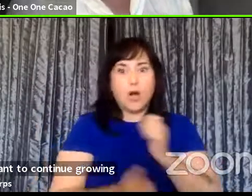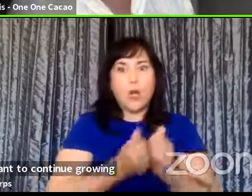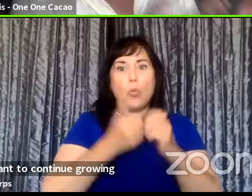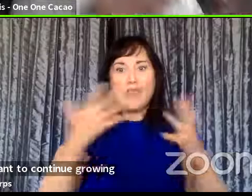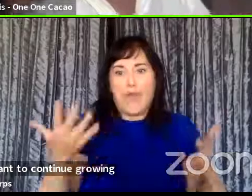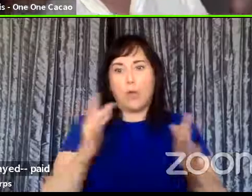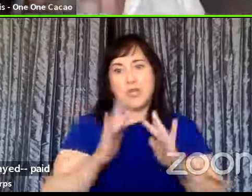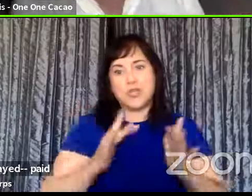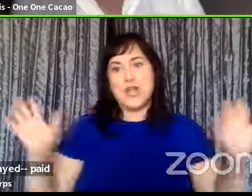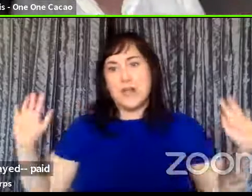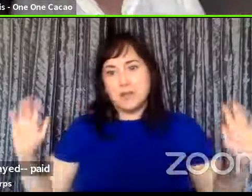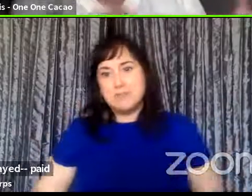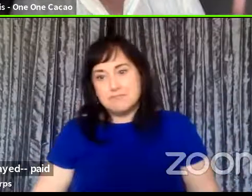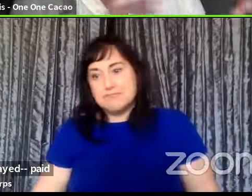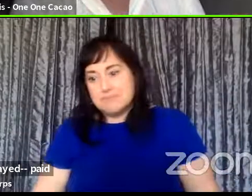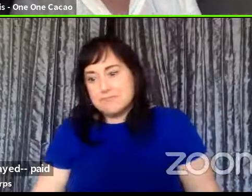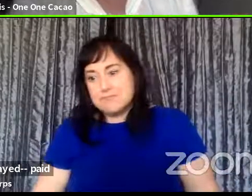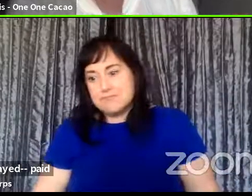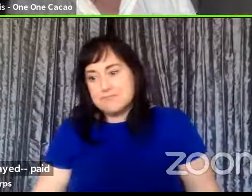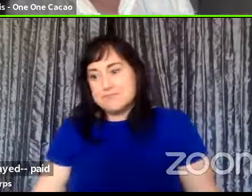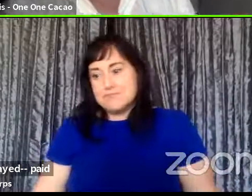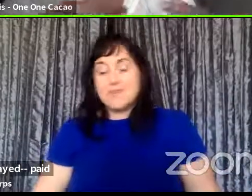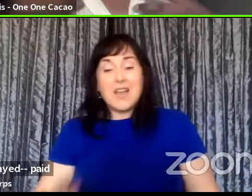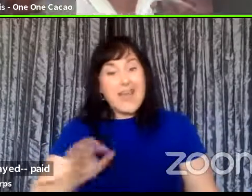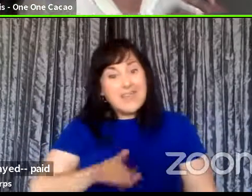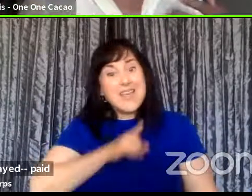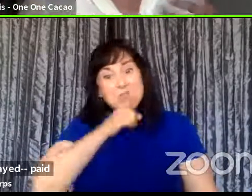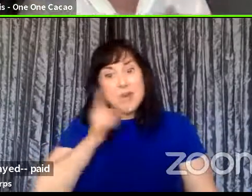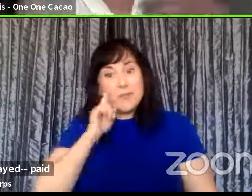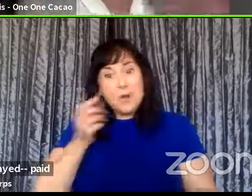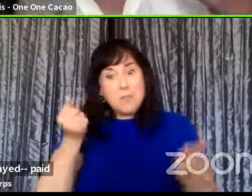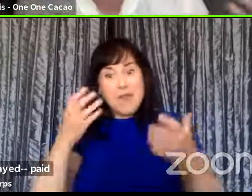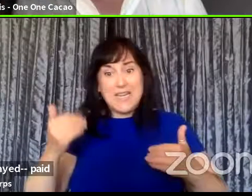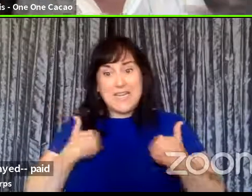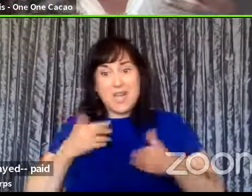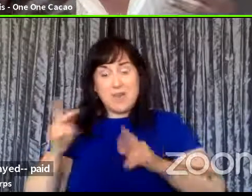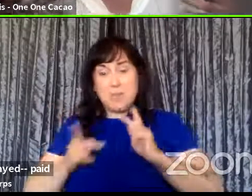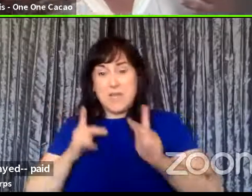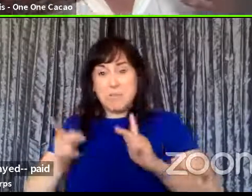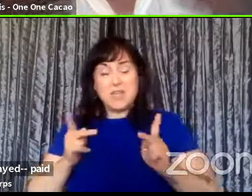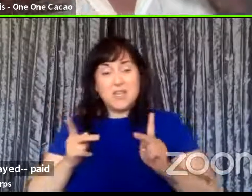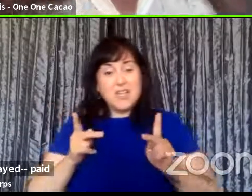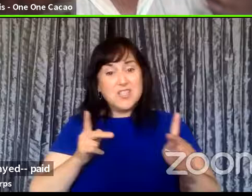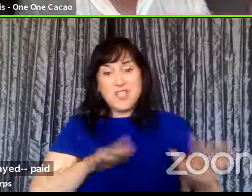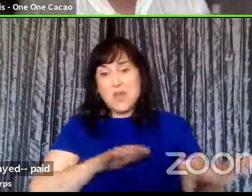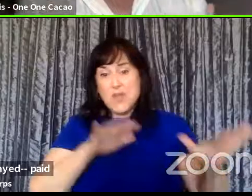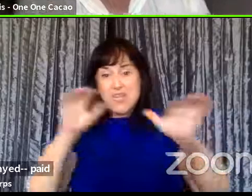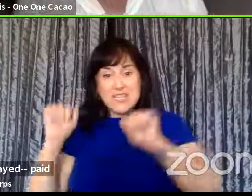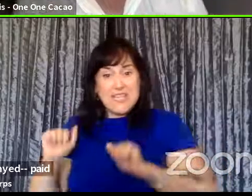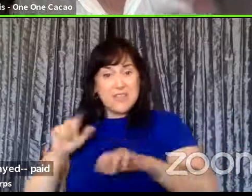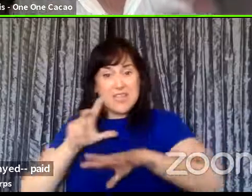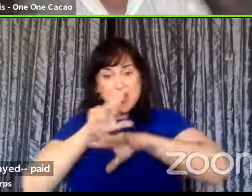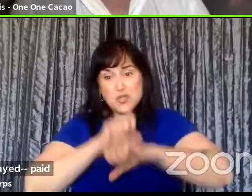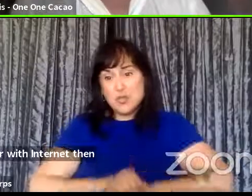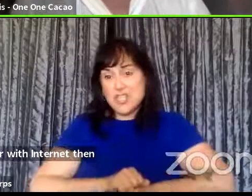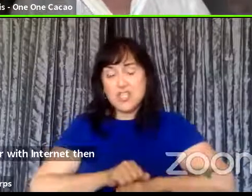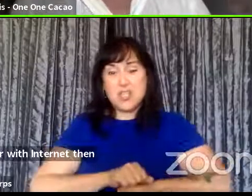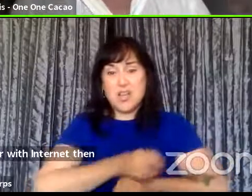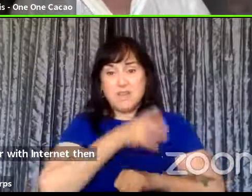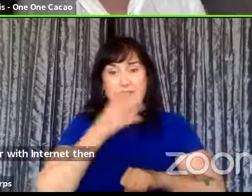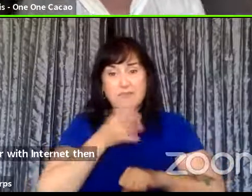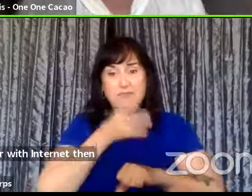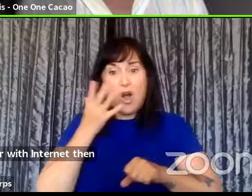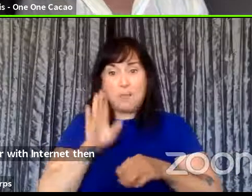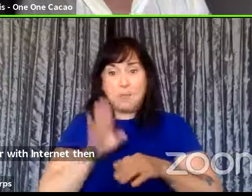is that simple. I know, you know, and that's the reality for many young people. So they're moving away from these traditional agricultural businesses because there's